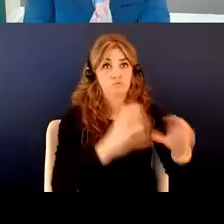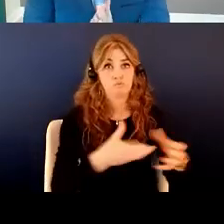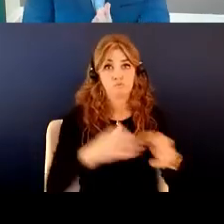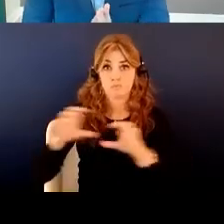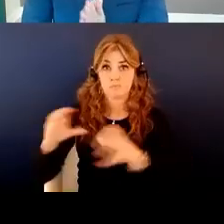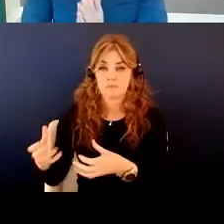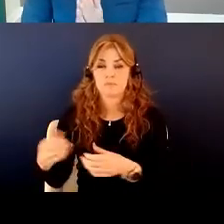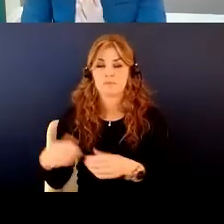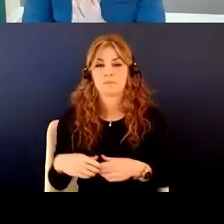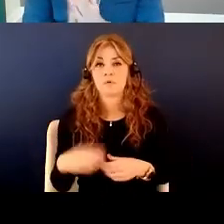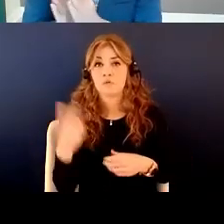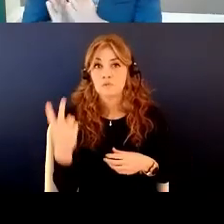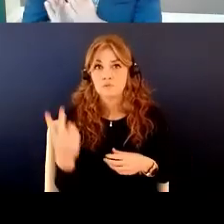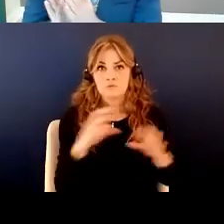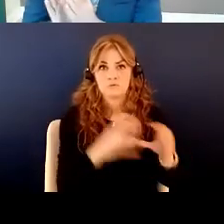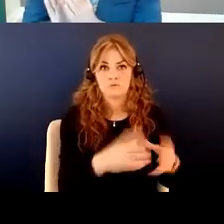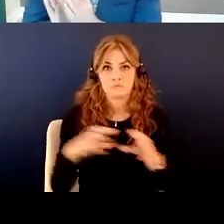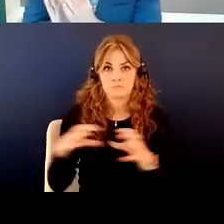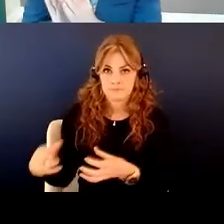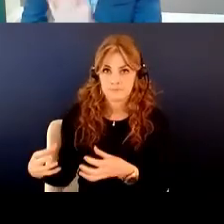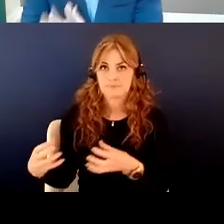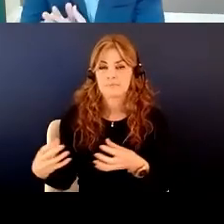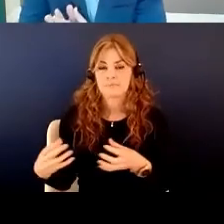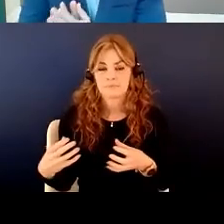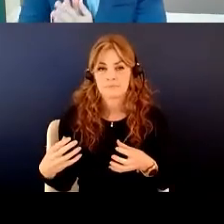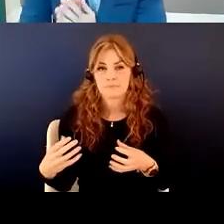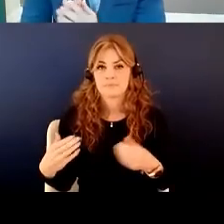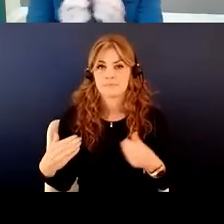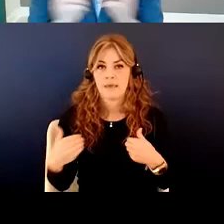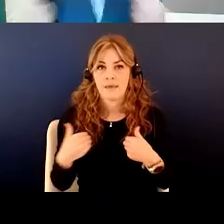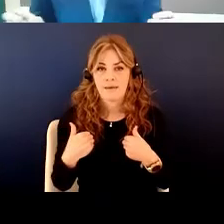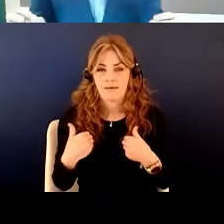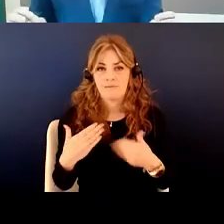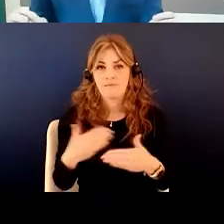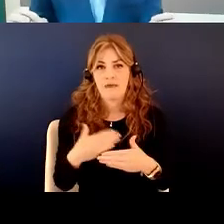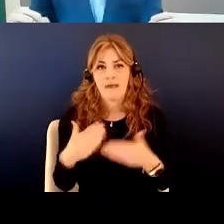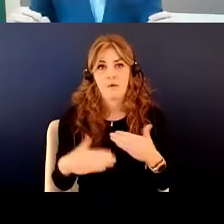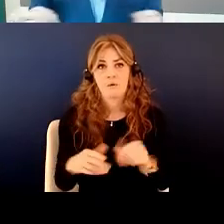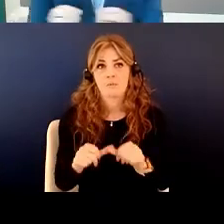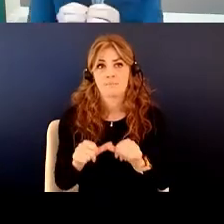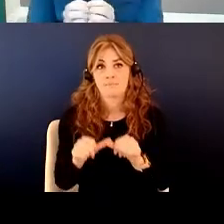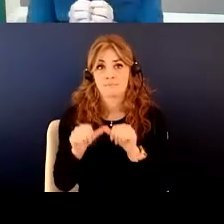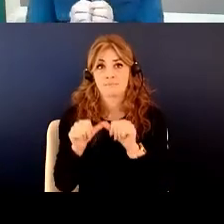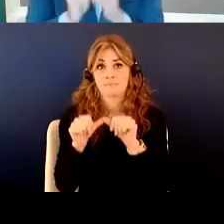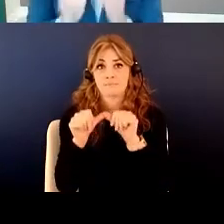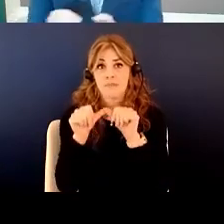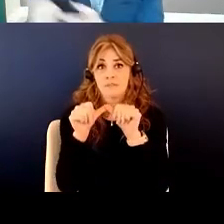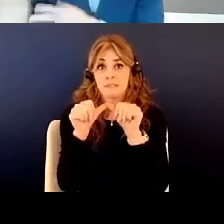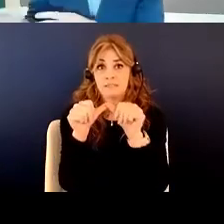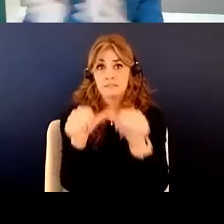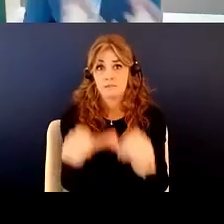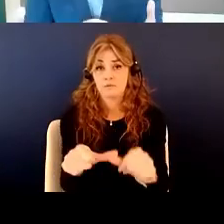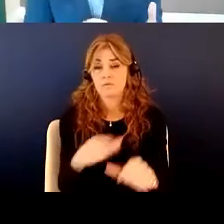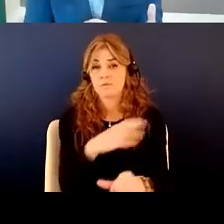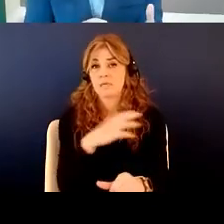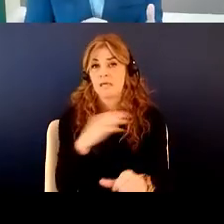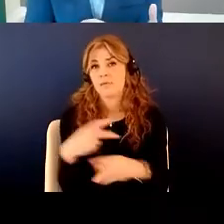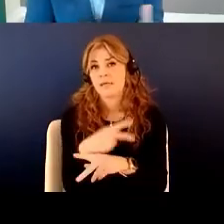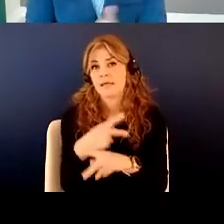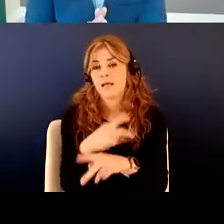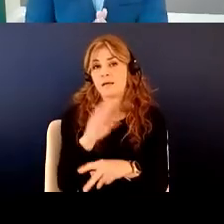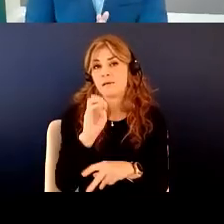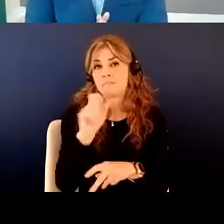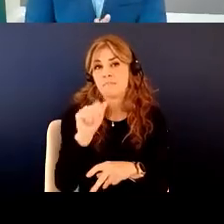two groups have an outcome that is continuous, and therefore we can calculate a mean for each